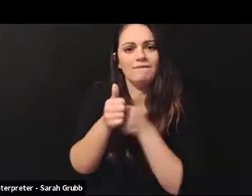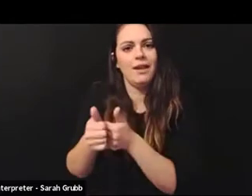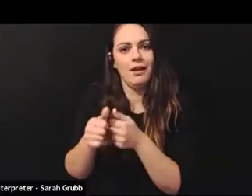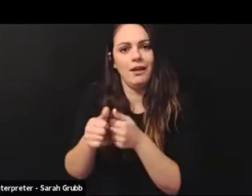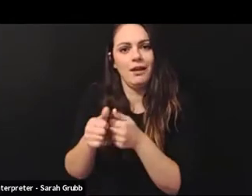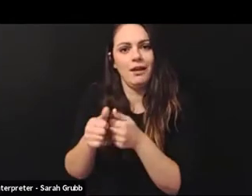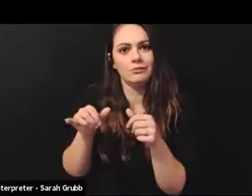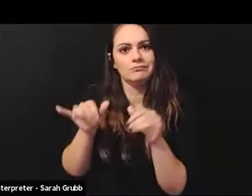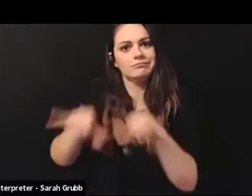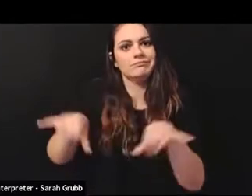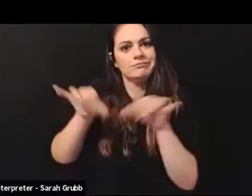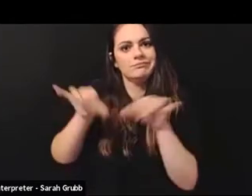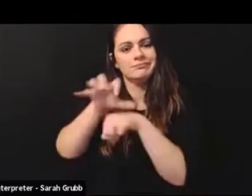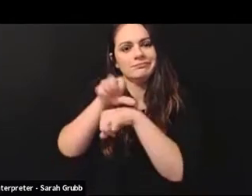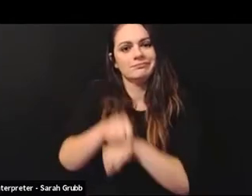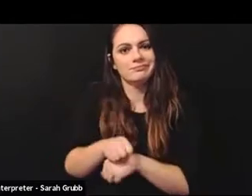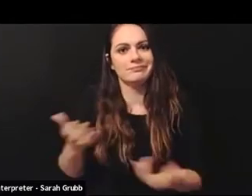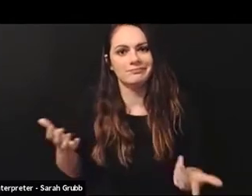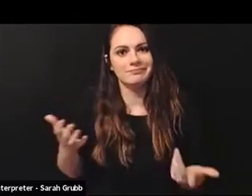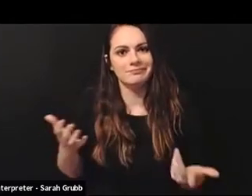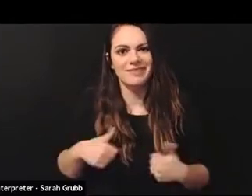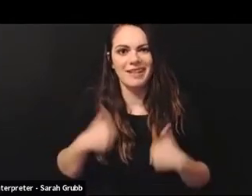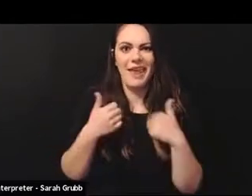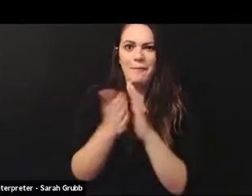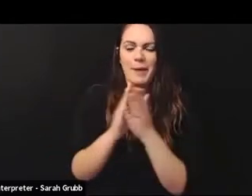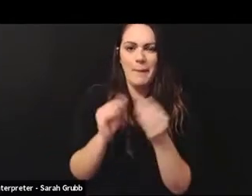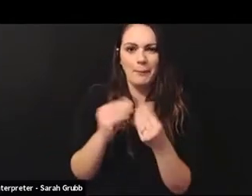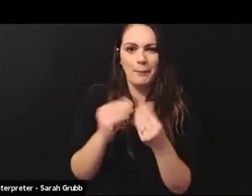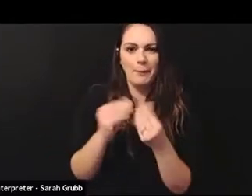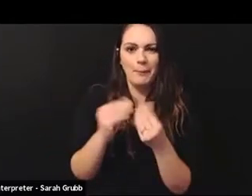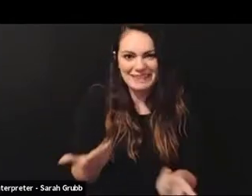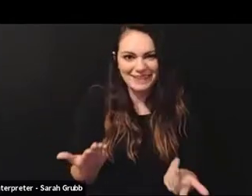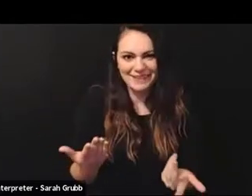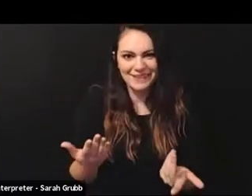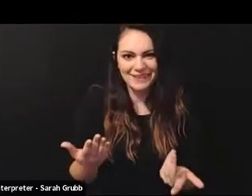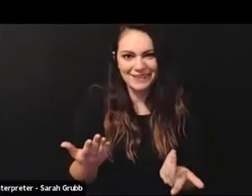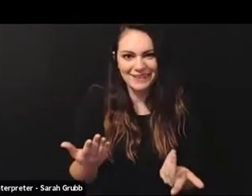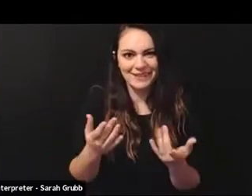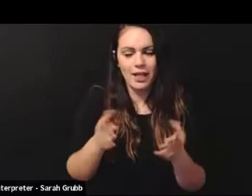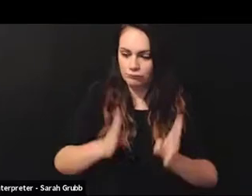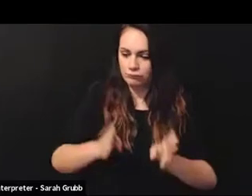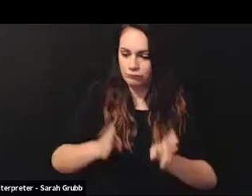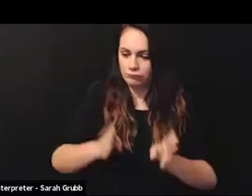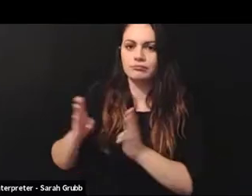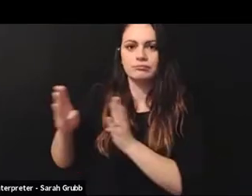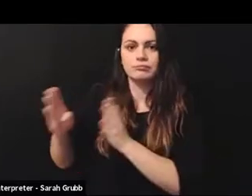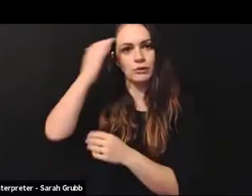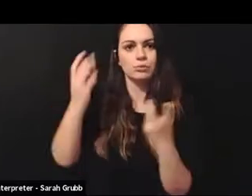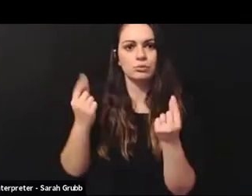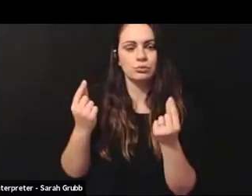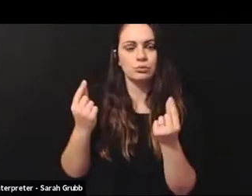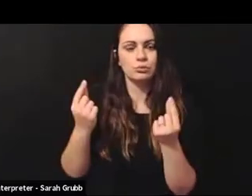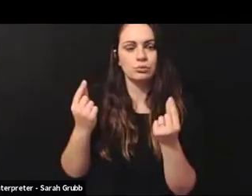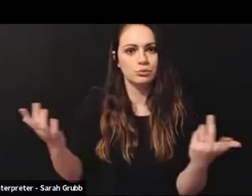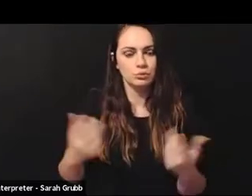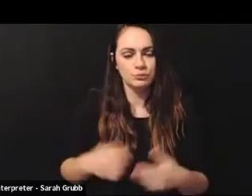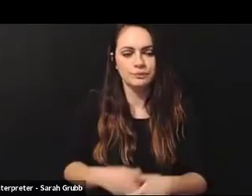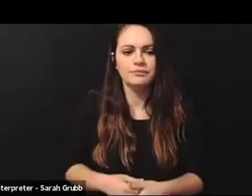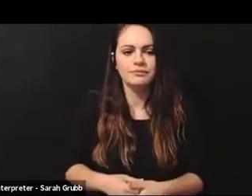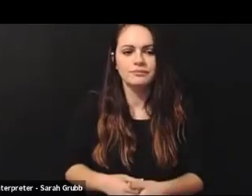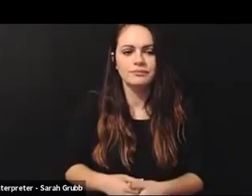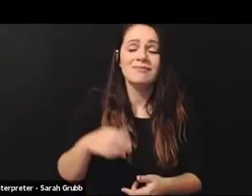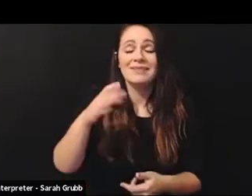life easier to get through and it makes it more orderly. Now, I know right now, since we're, you know, going into almost a year of